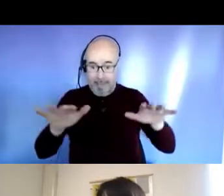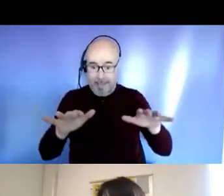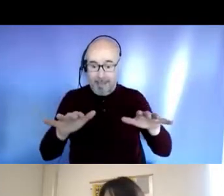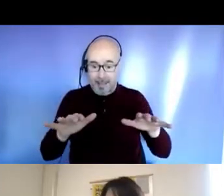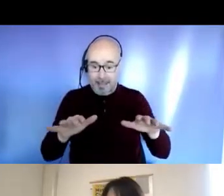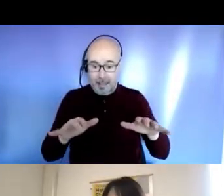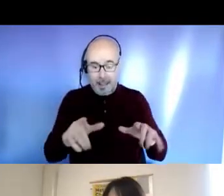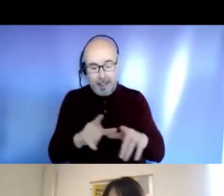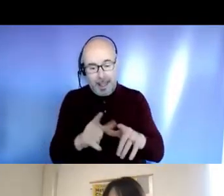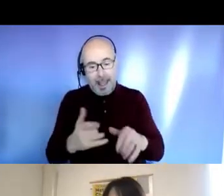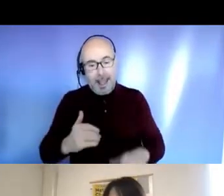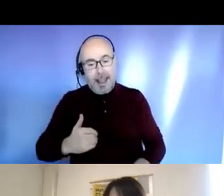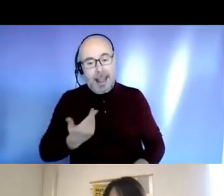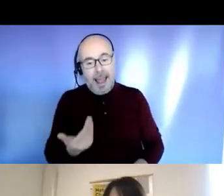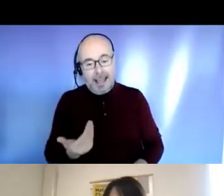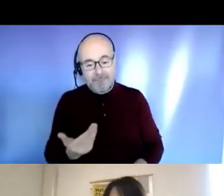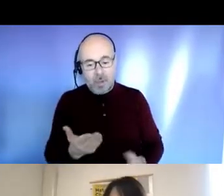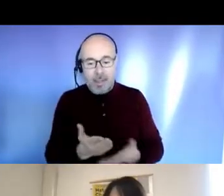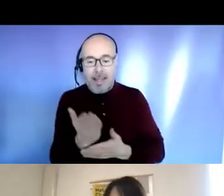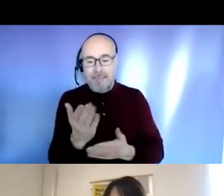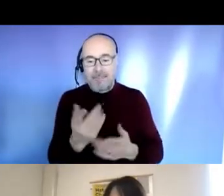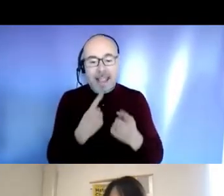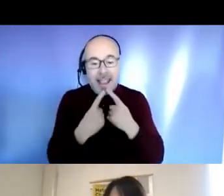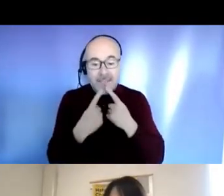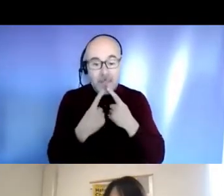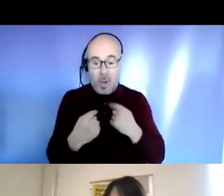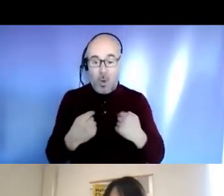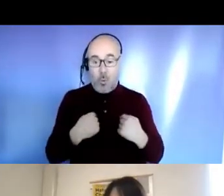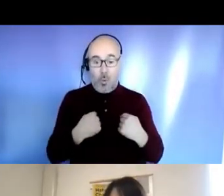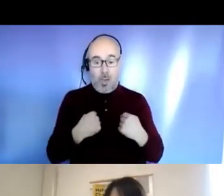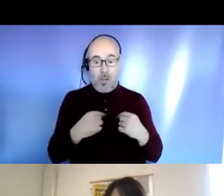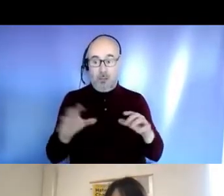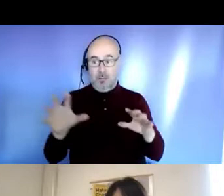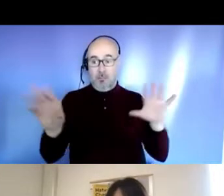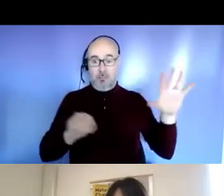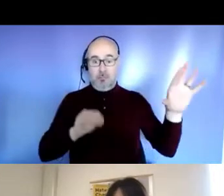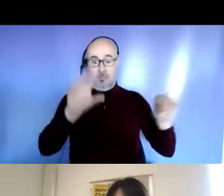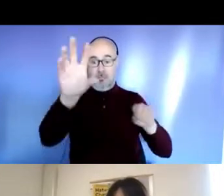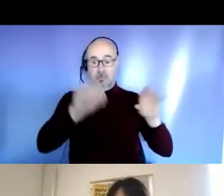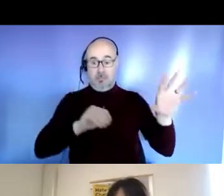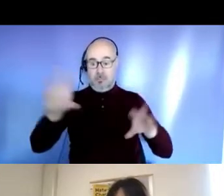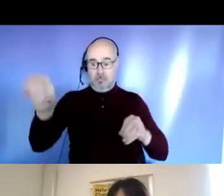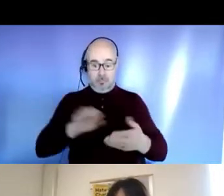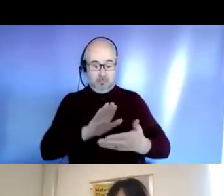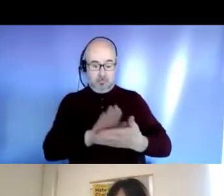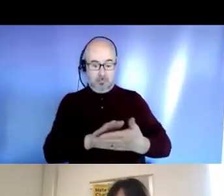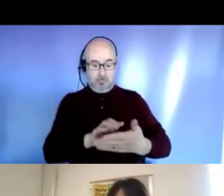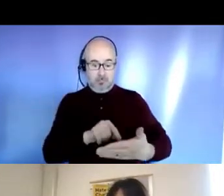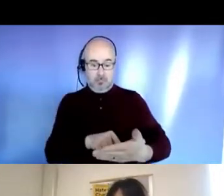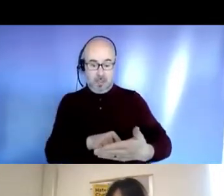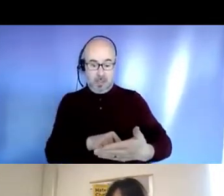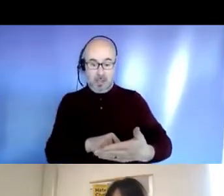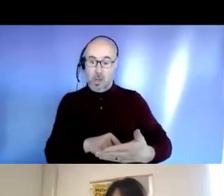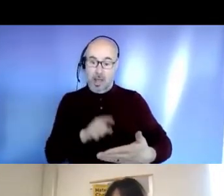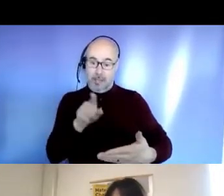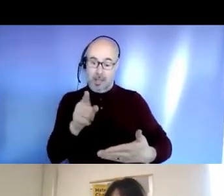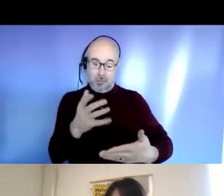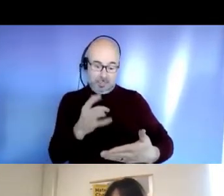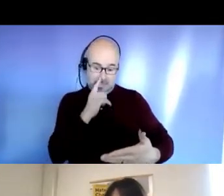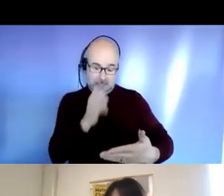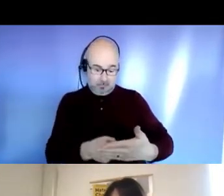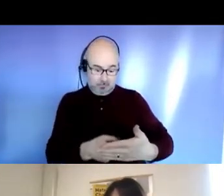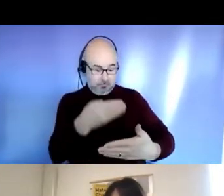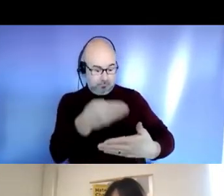information, etc. And we're taking advantage of all of that, so and then producing outputs. So the platform is the